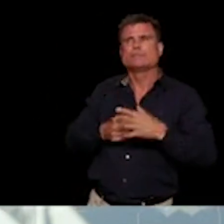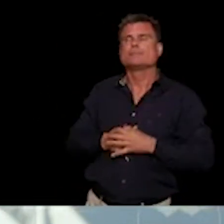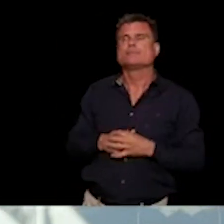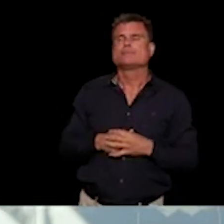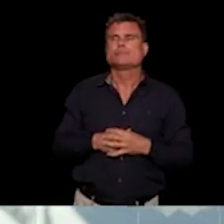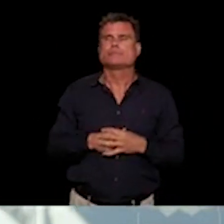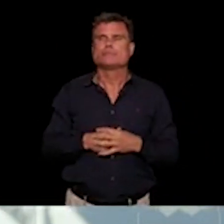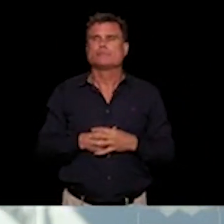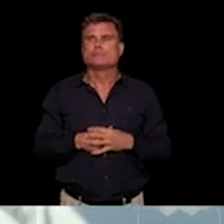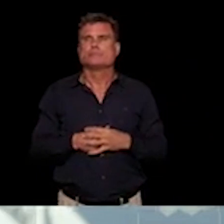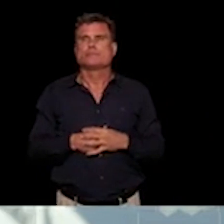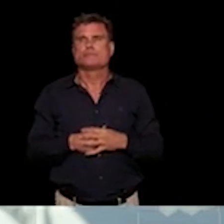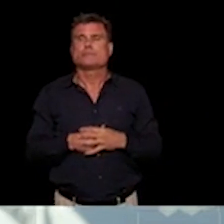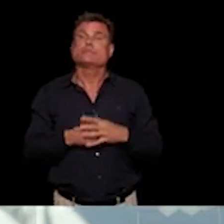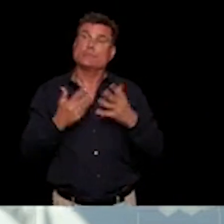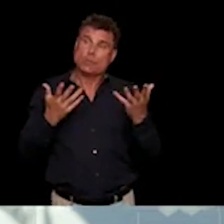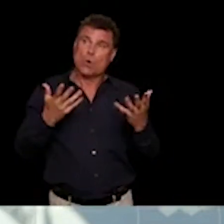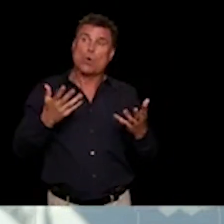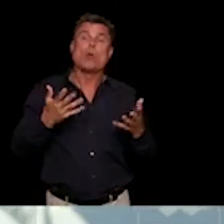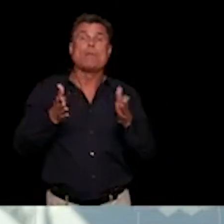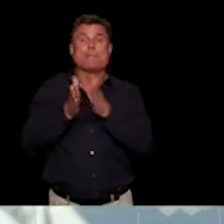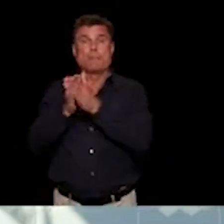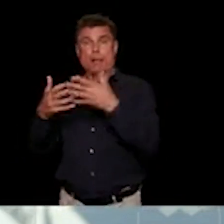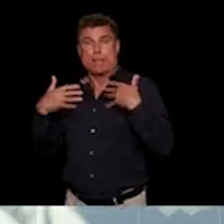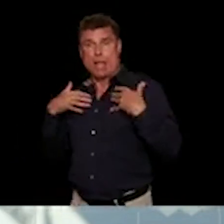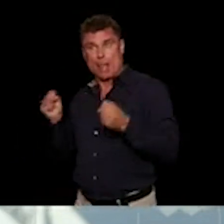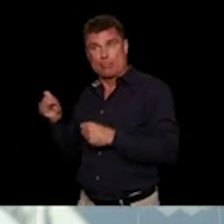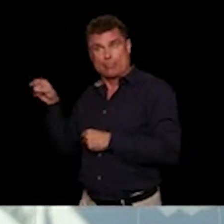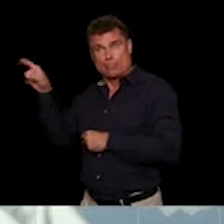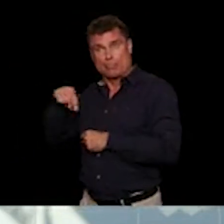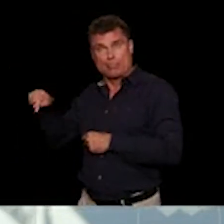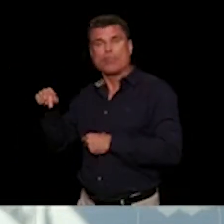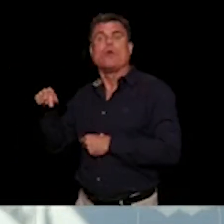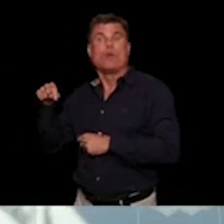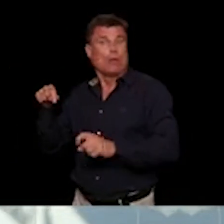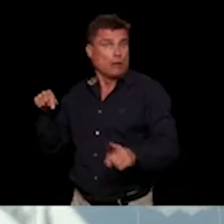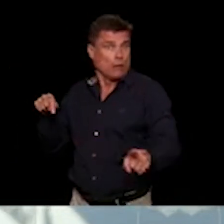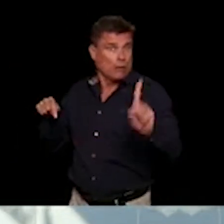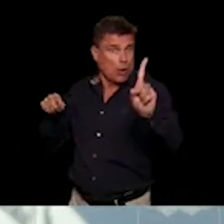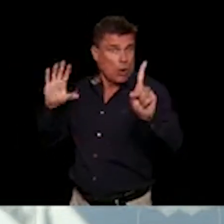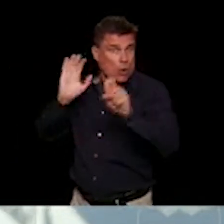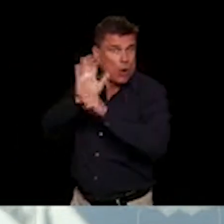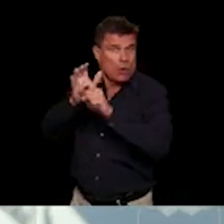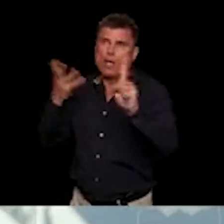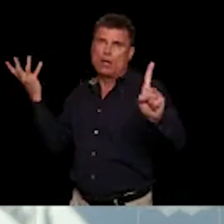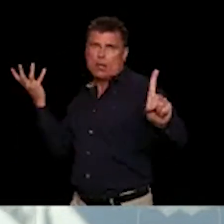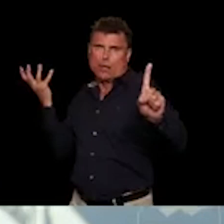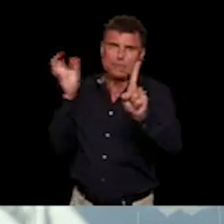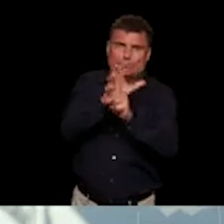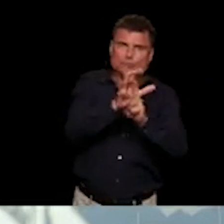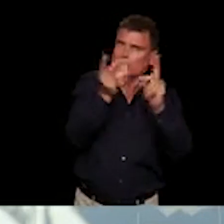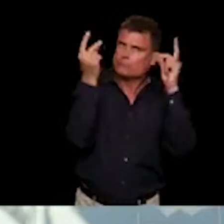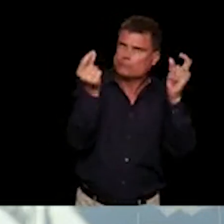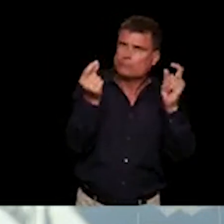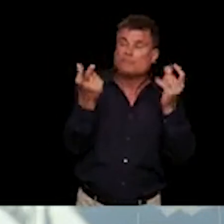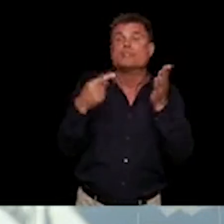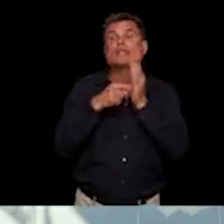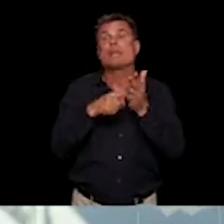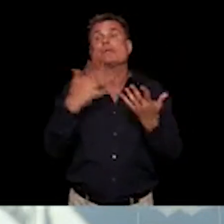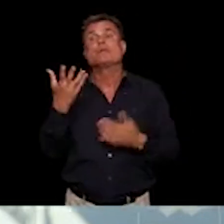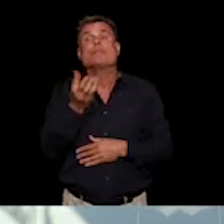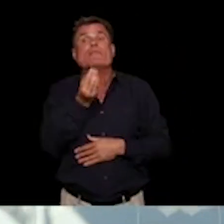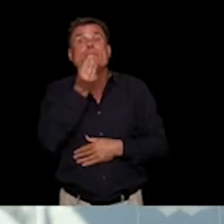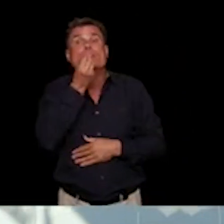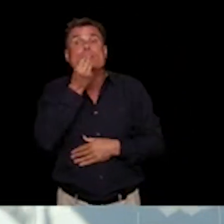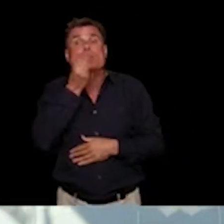our enormous effort in long-term care, where we focused in on those issues, required a different sort of effort. So I think we